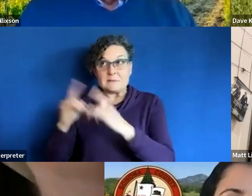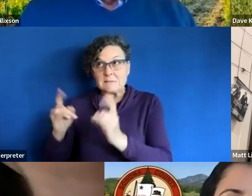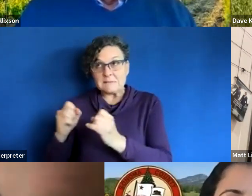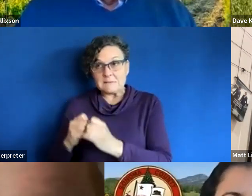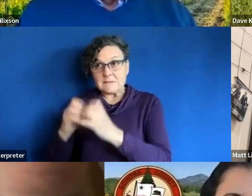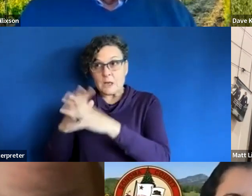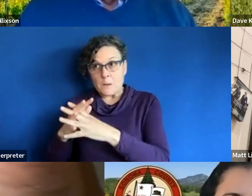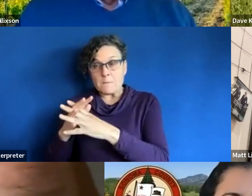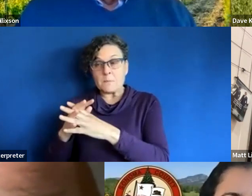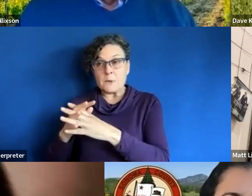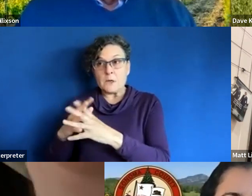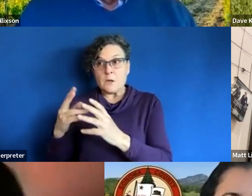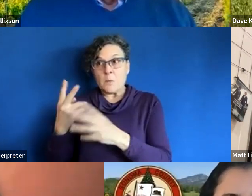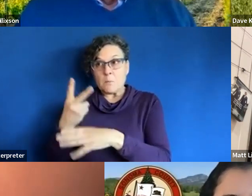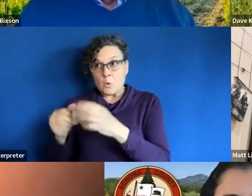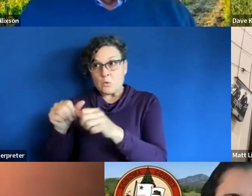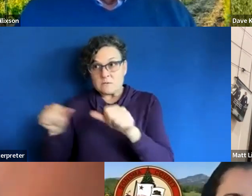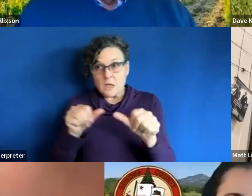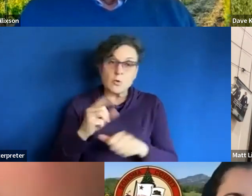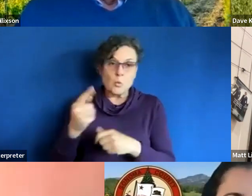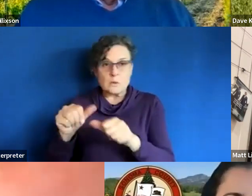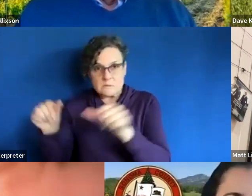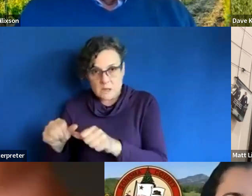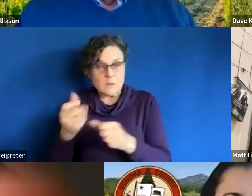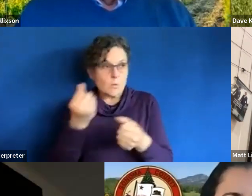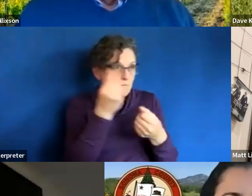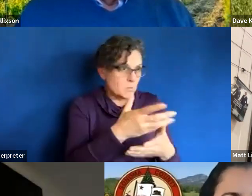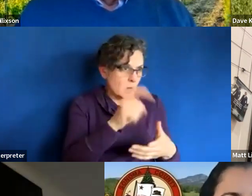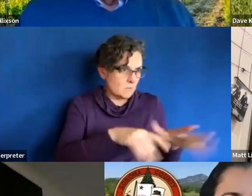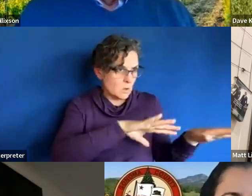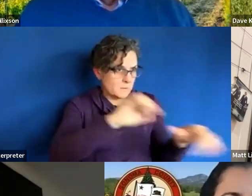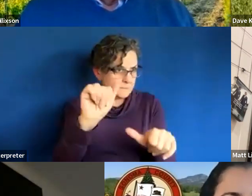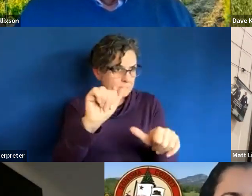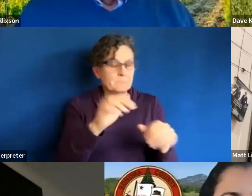at one or both of these sites. And then the timeline has to